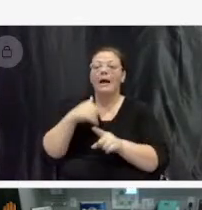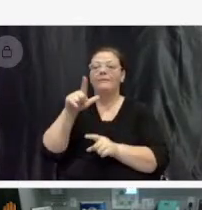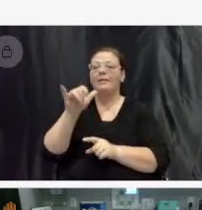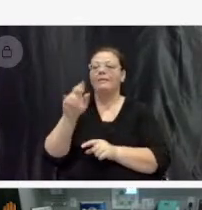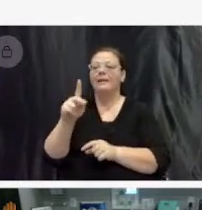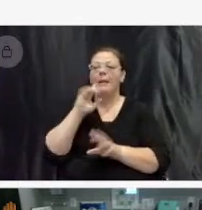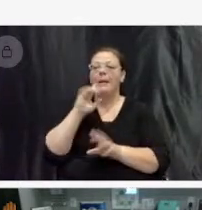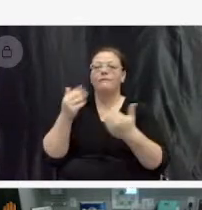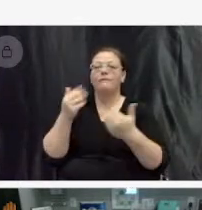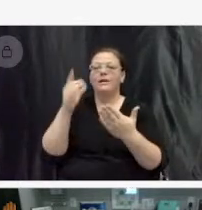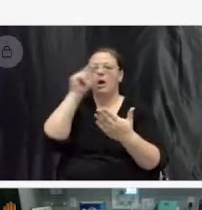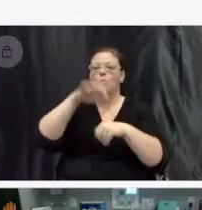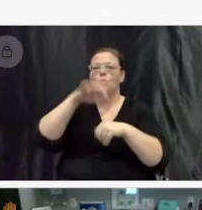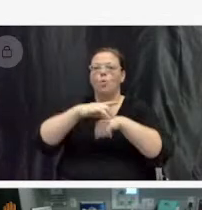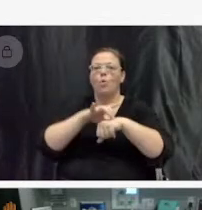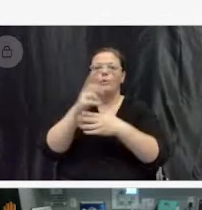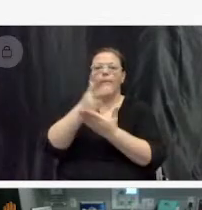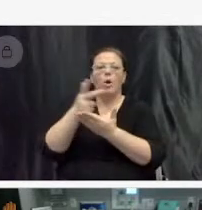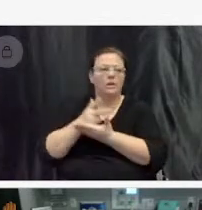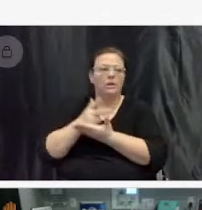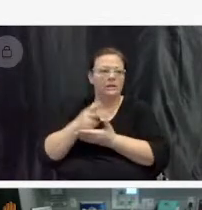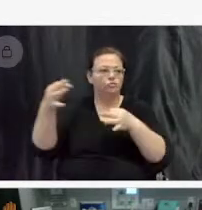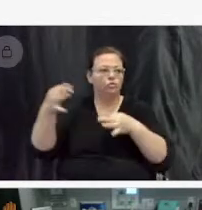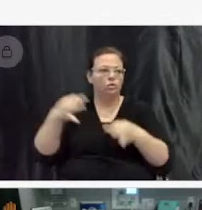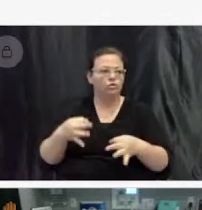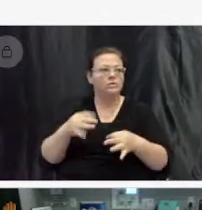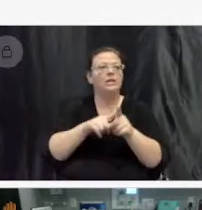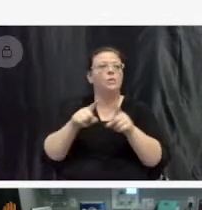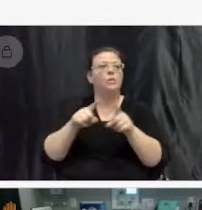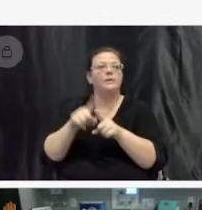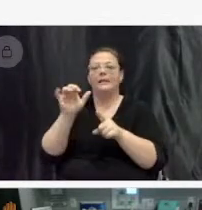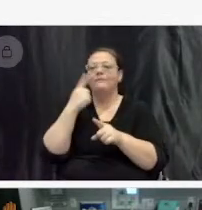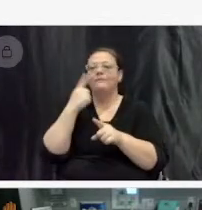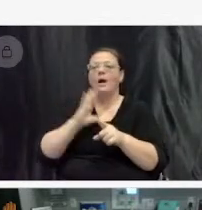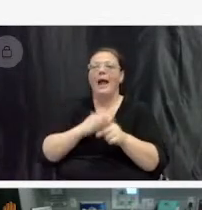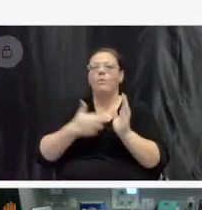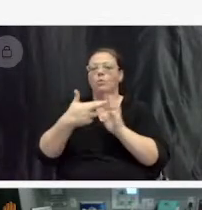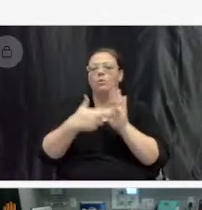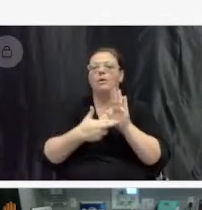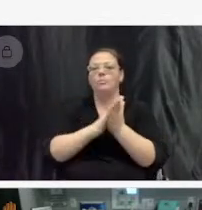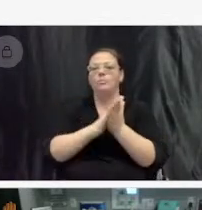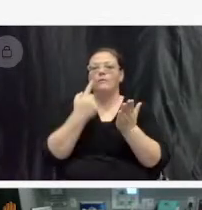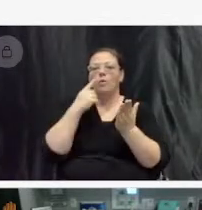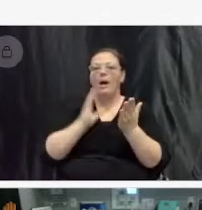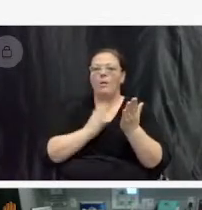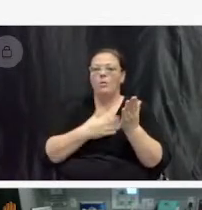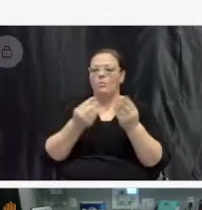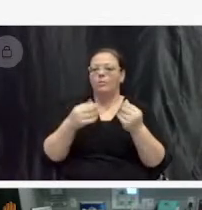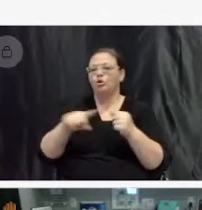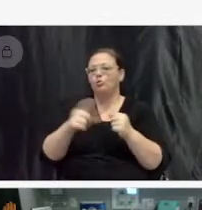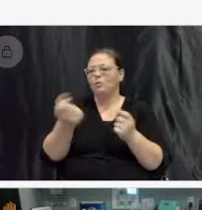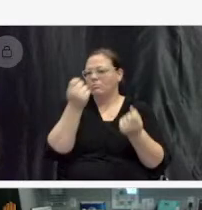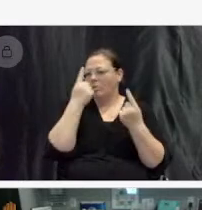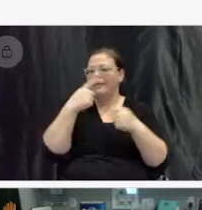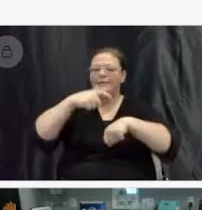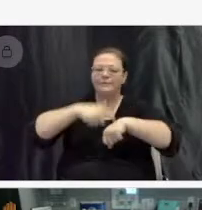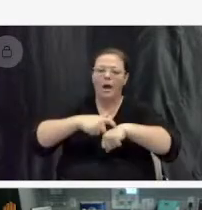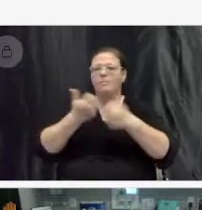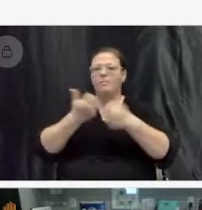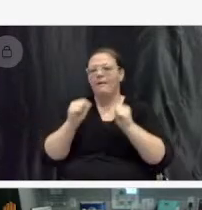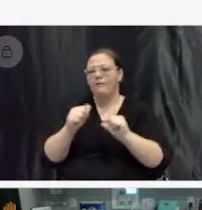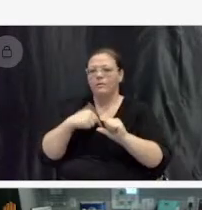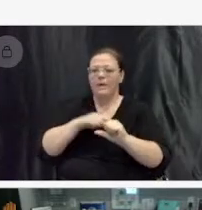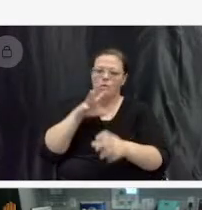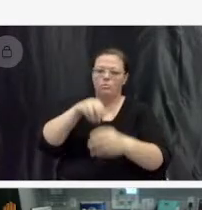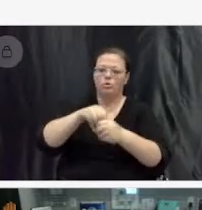to our Google Earth parking instructions, as well as a link to our guidebook for our property so that you can get a visual of the time and effort we have put into